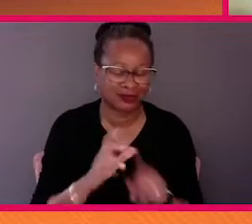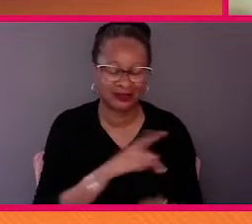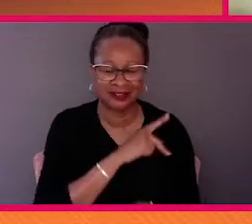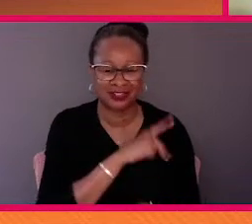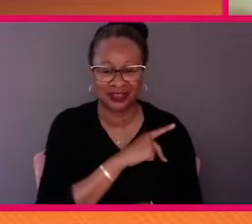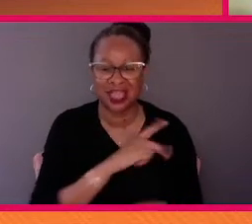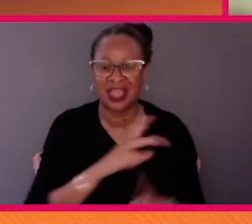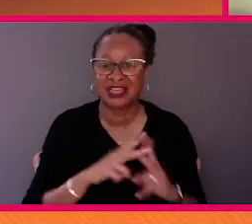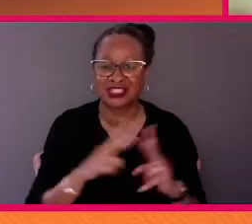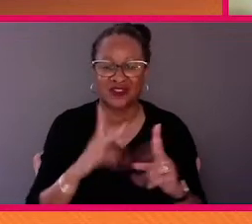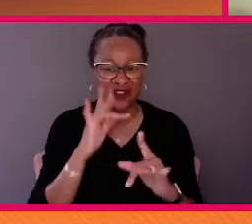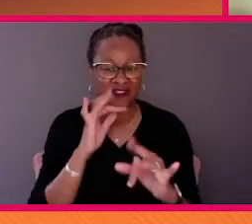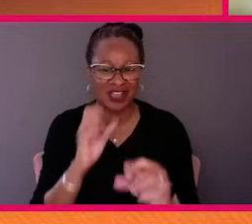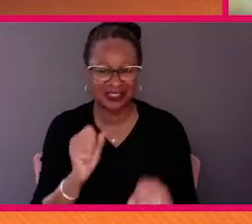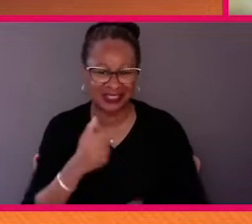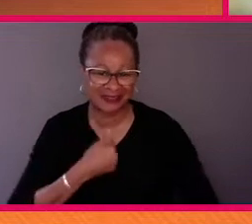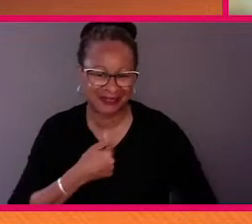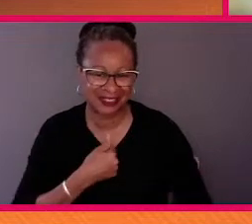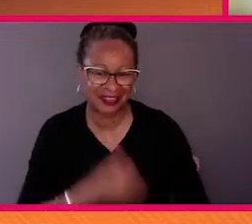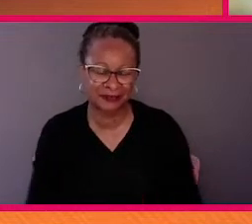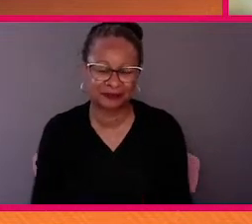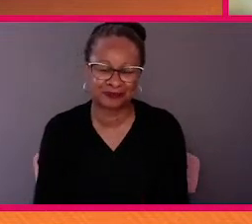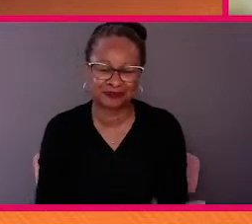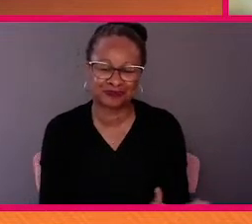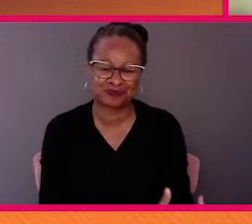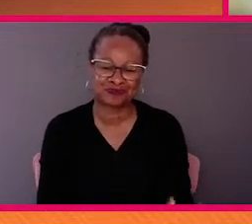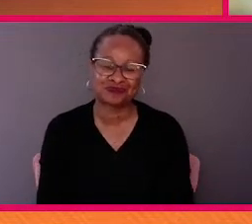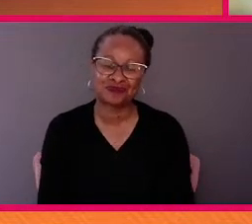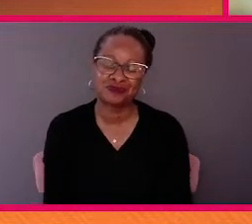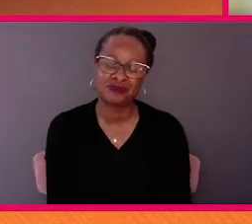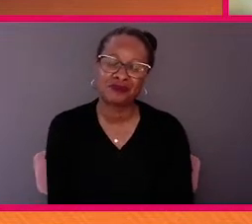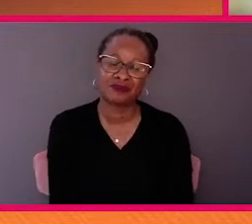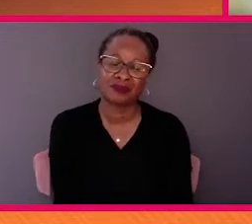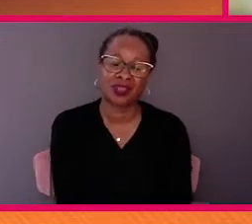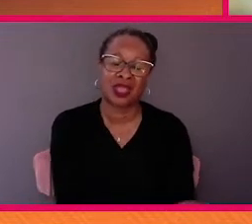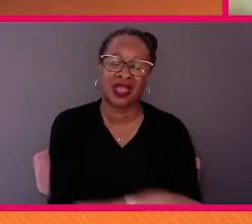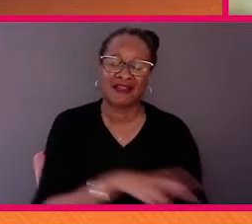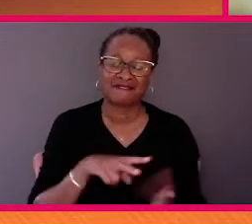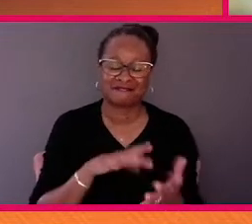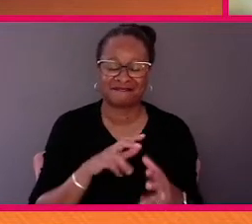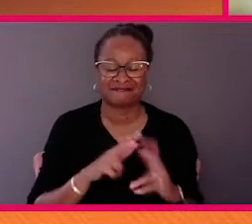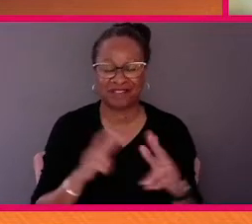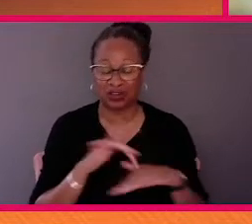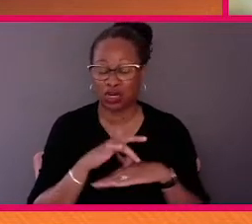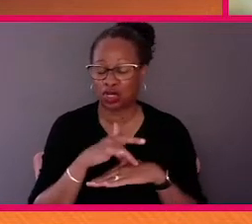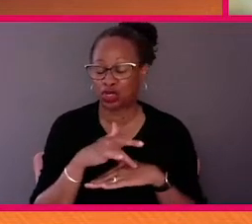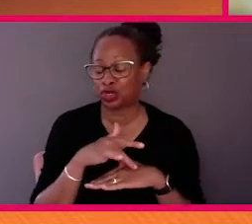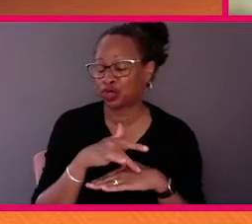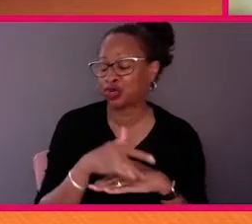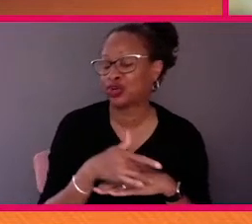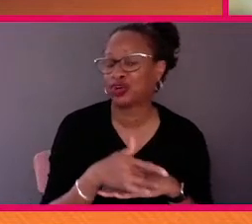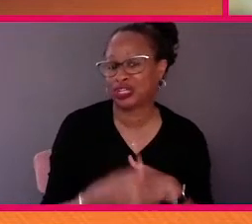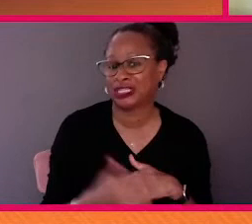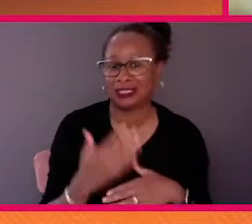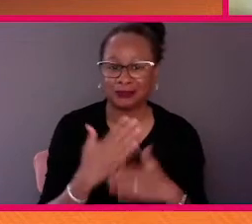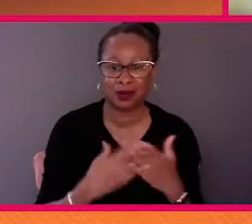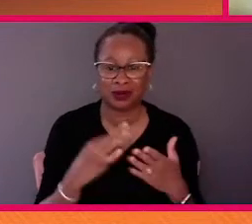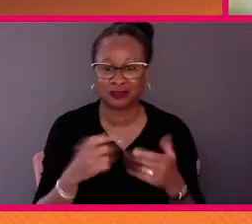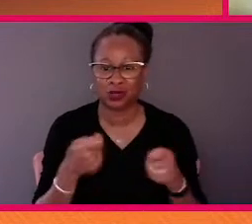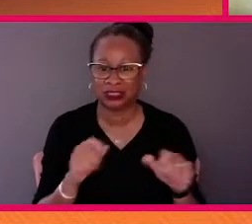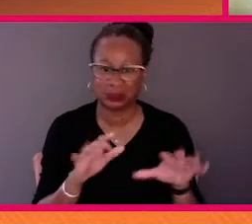very fascinating. So I'm at like very early stages of trying to move the needle on something like that. But in terms of